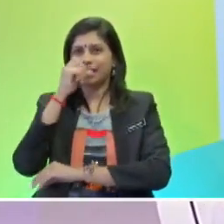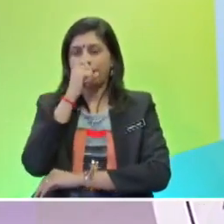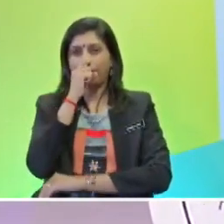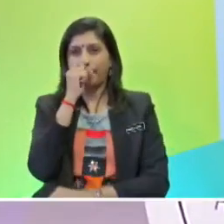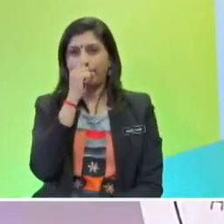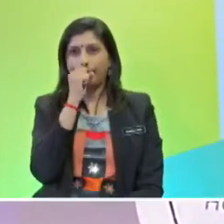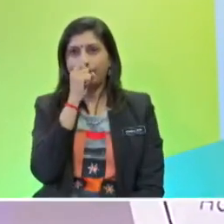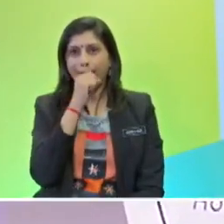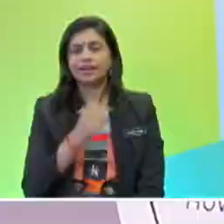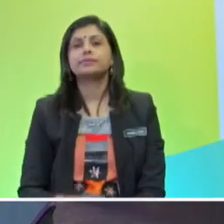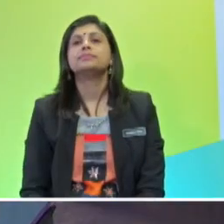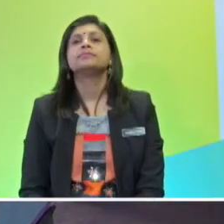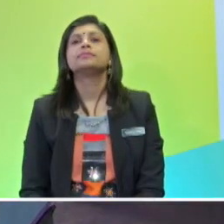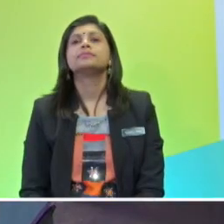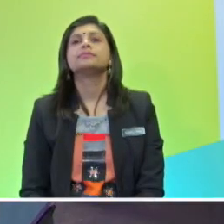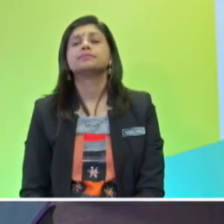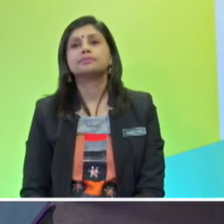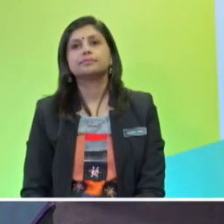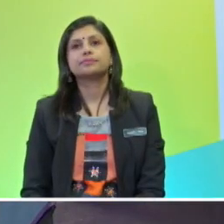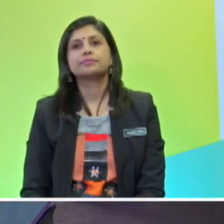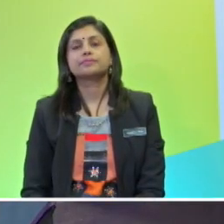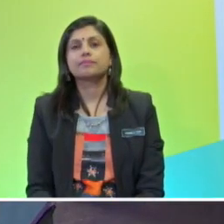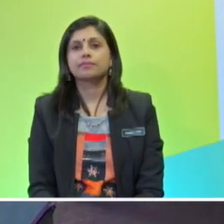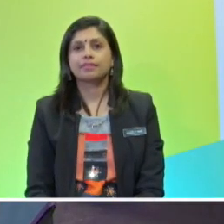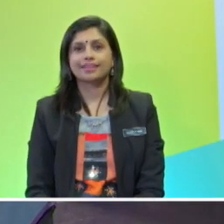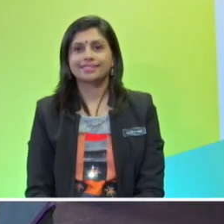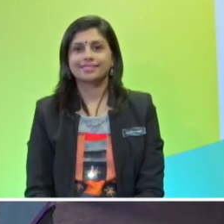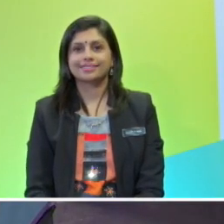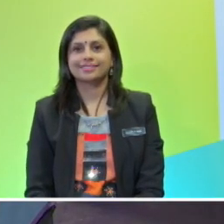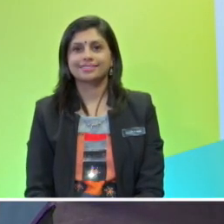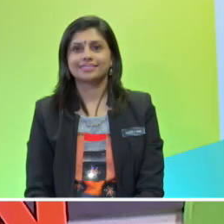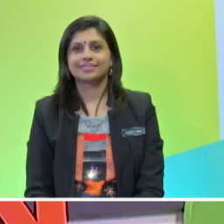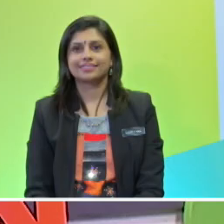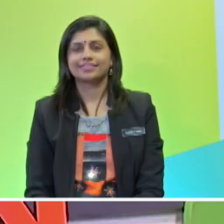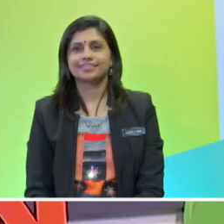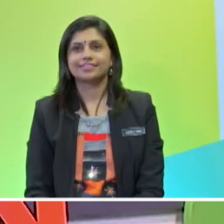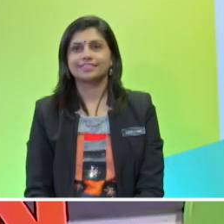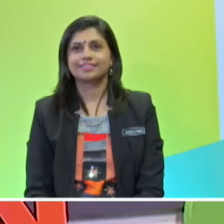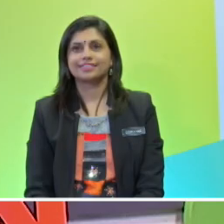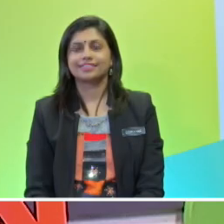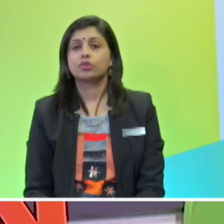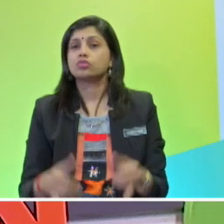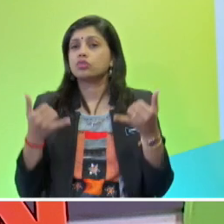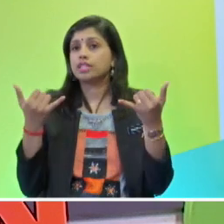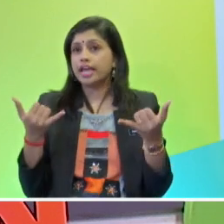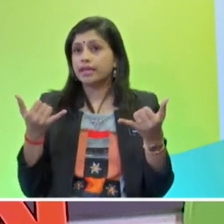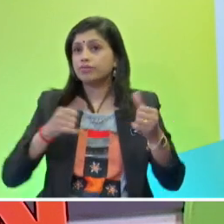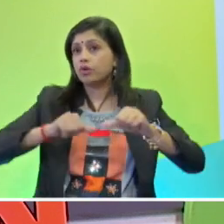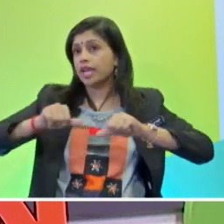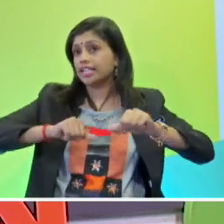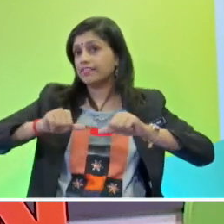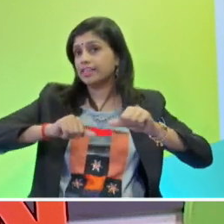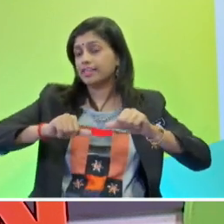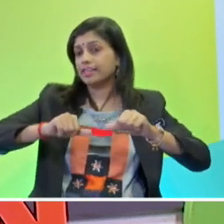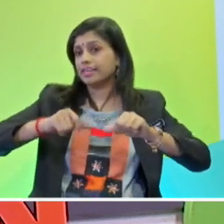for this segment? Now we are at the peak of the lesson. So it's time for mastery activity. Ooh. Are you ready? I'm going to Yes. give